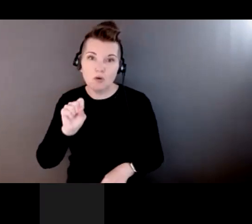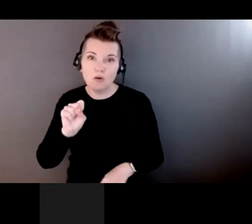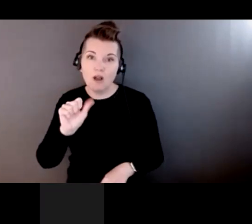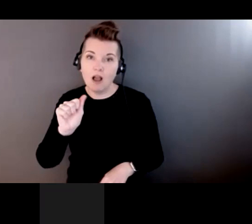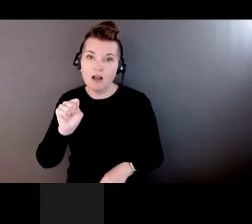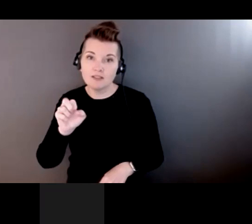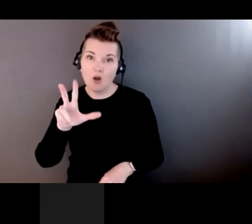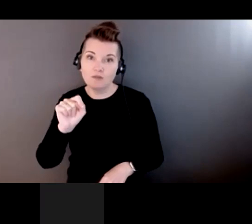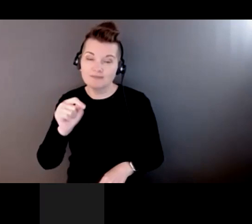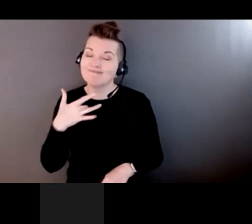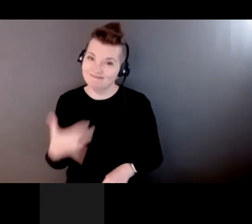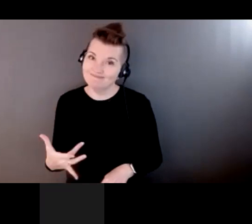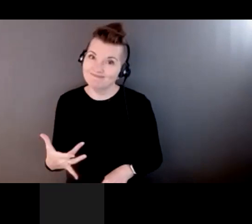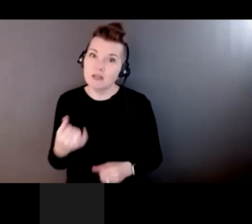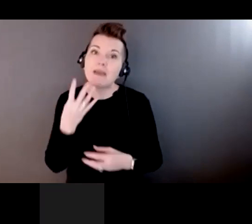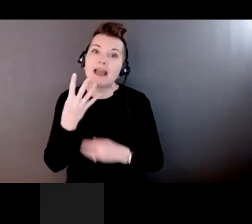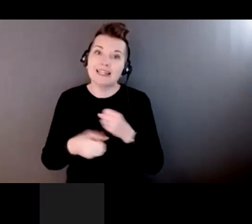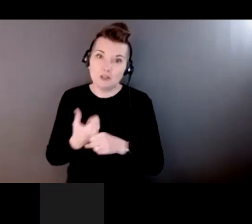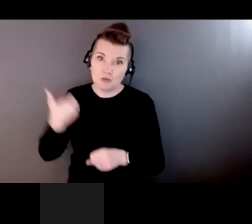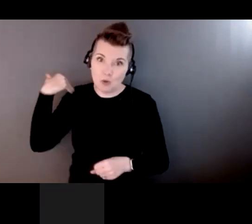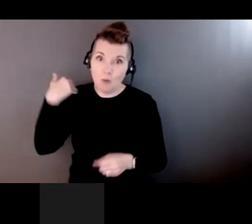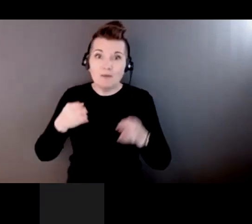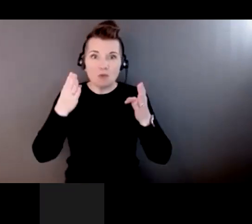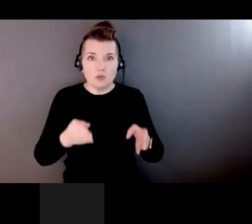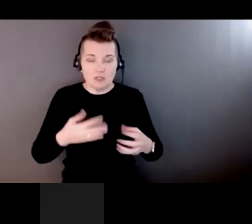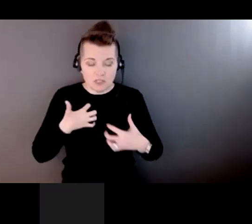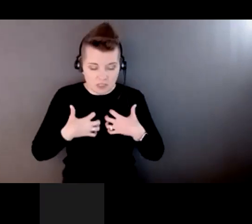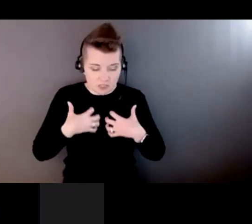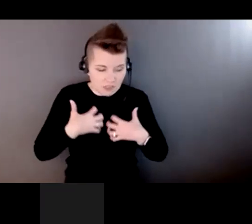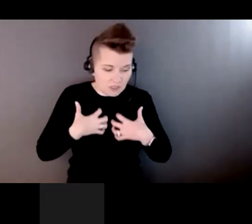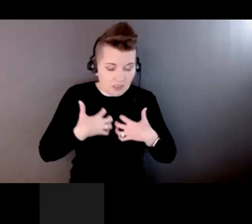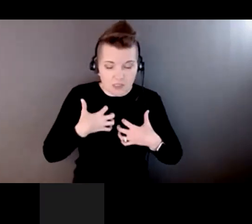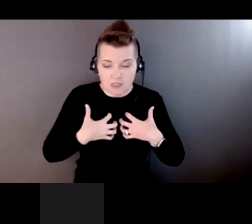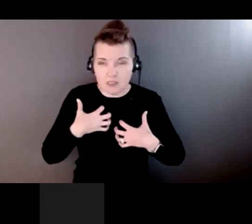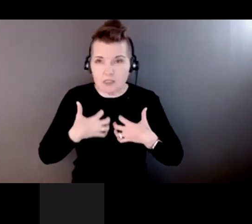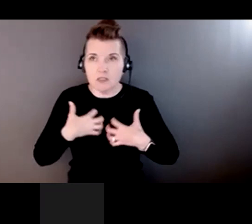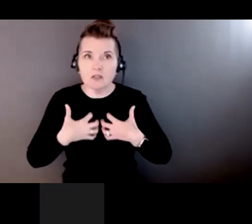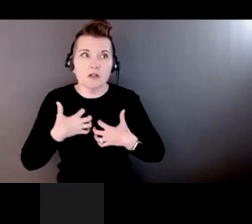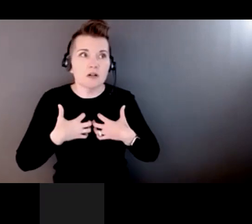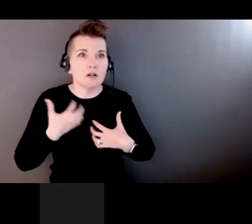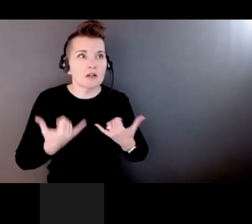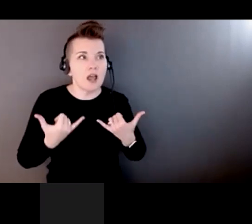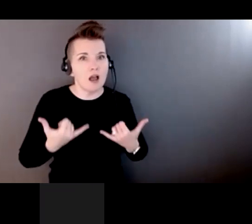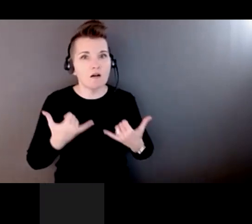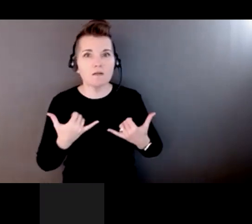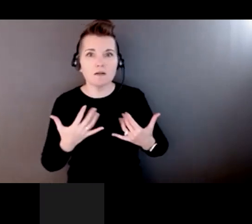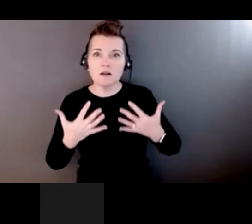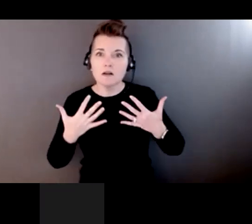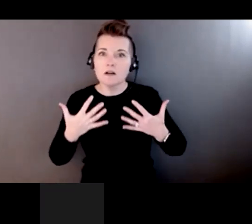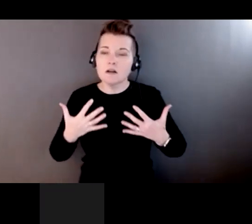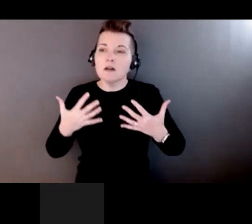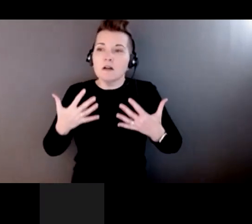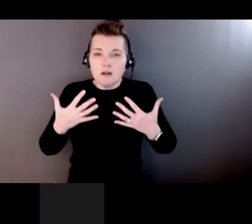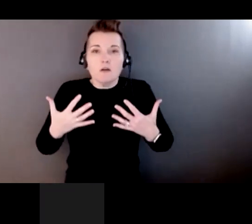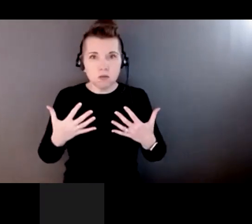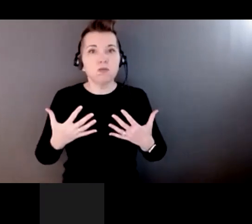ago, and it's taken me a long time to get over that trauma to finally complain. That makes sense as far as a logical story. Nobody's